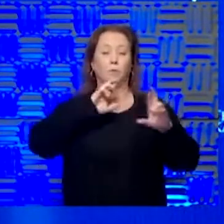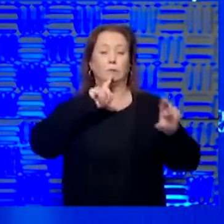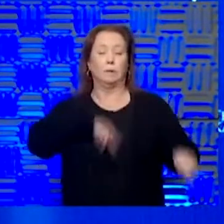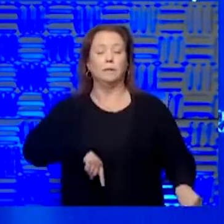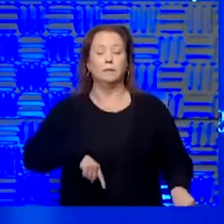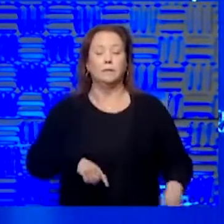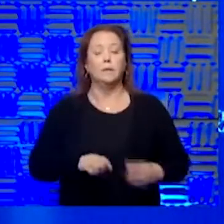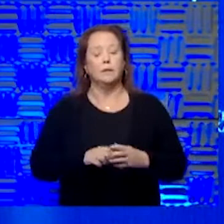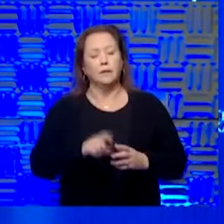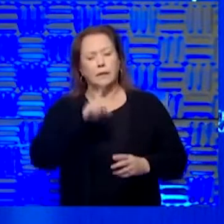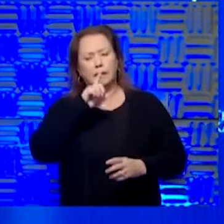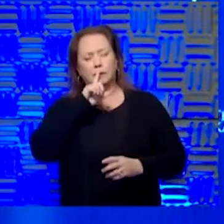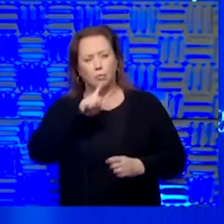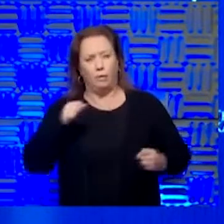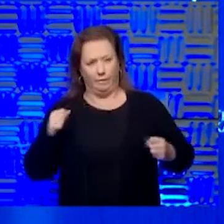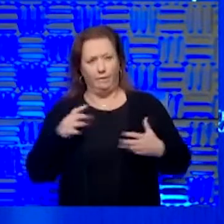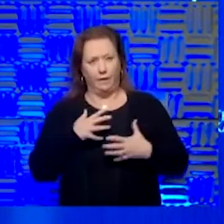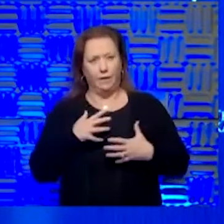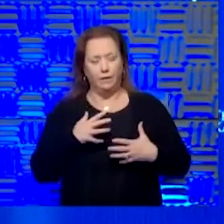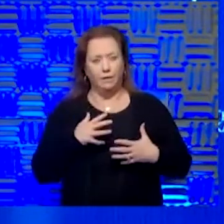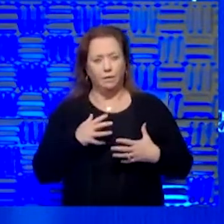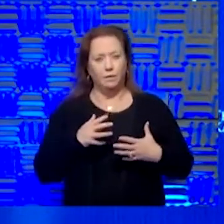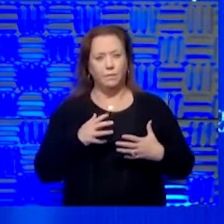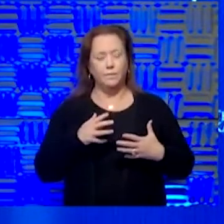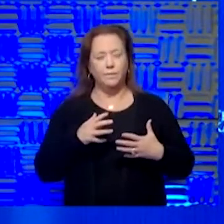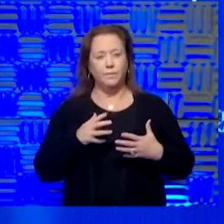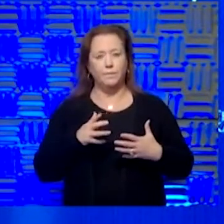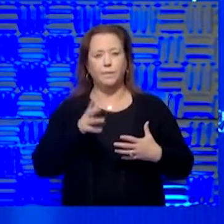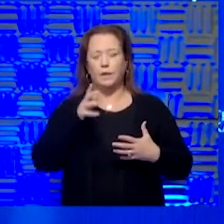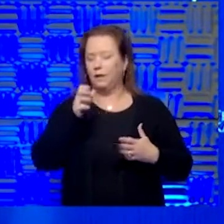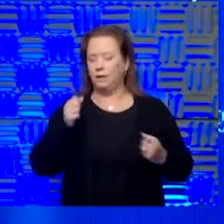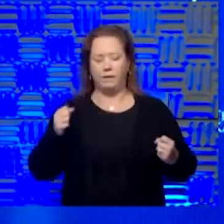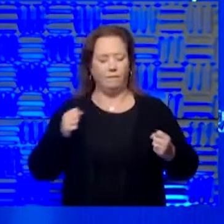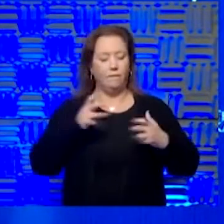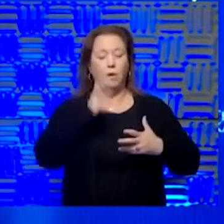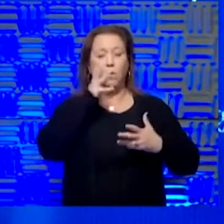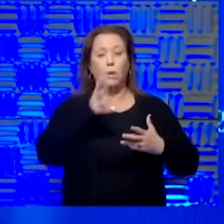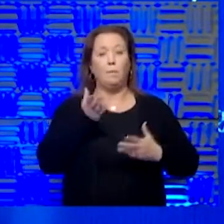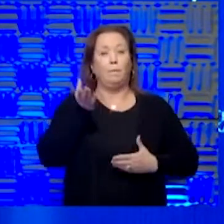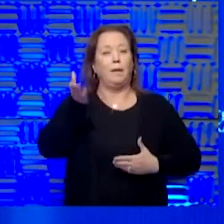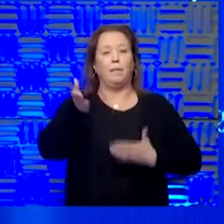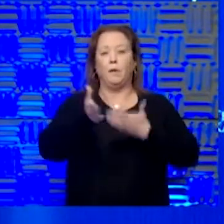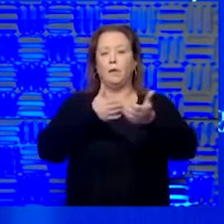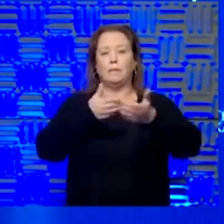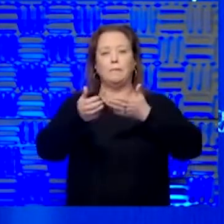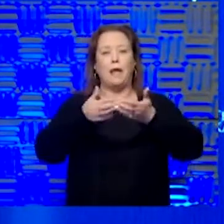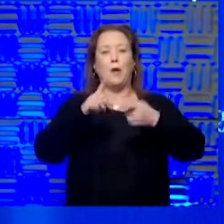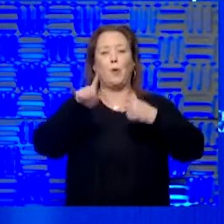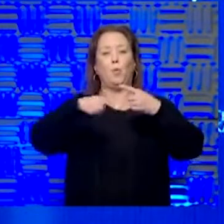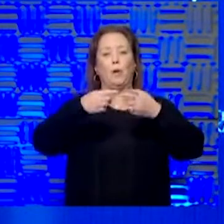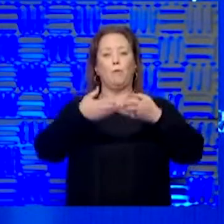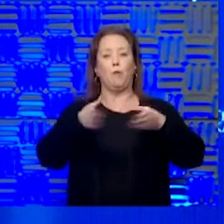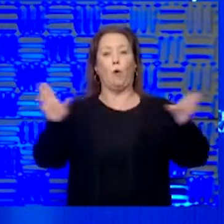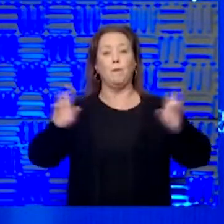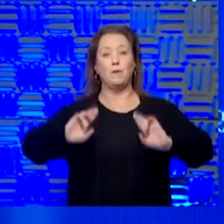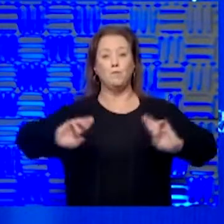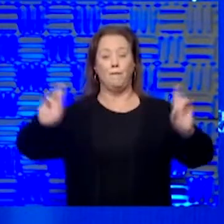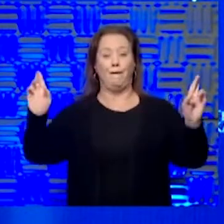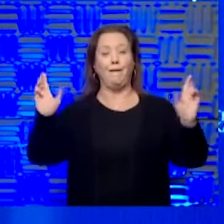it is a real fear, but it's going to be a fear no matter when we open up the society again. And the real